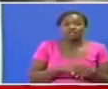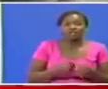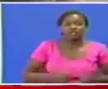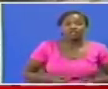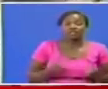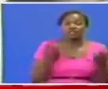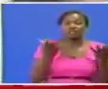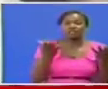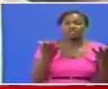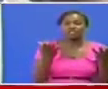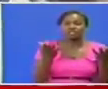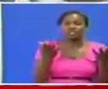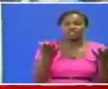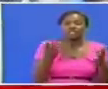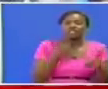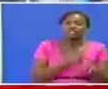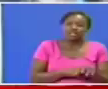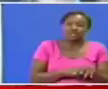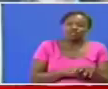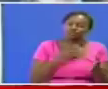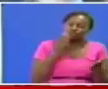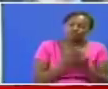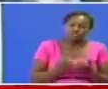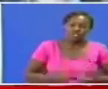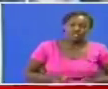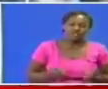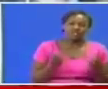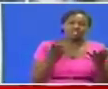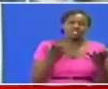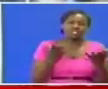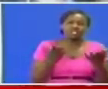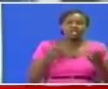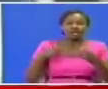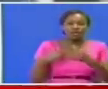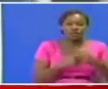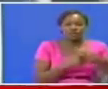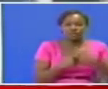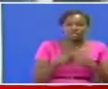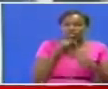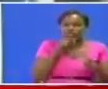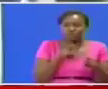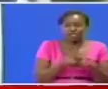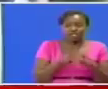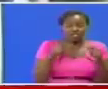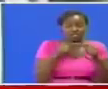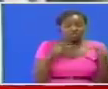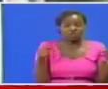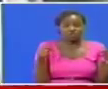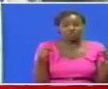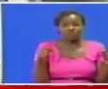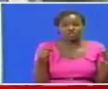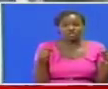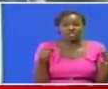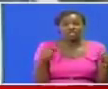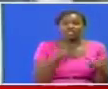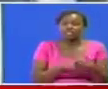sacrifice. It is time for real sacrifice. And I want to challenge my brothers in the opposition that this